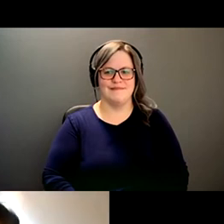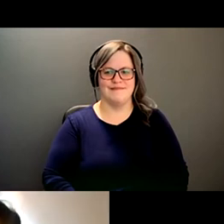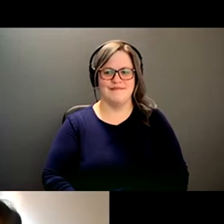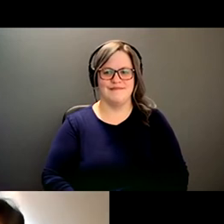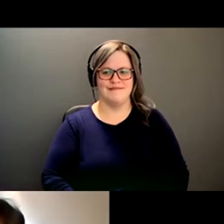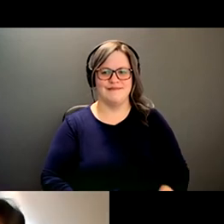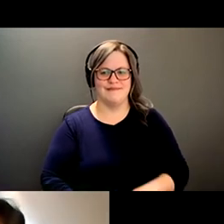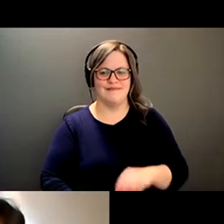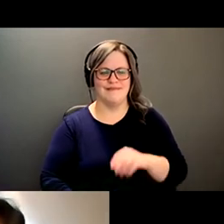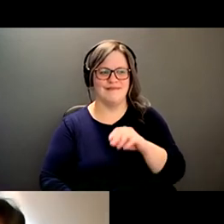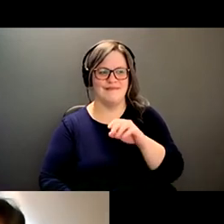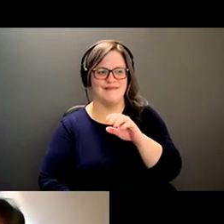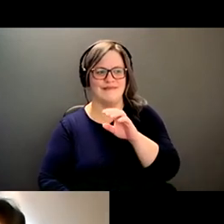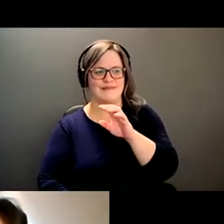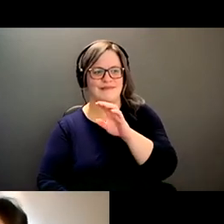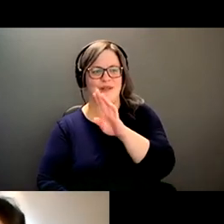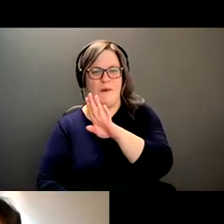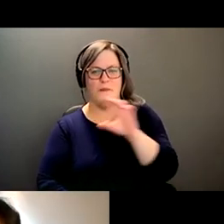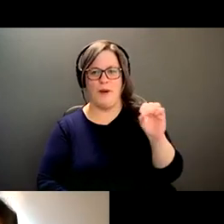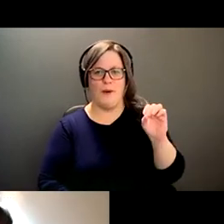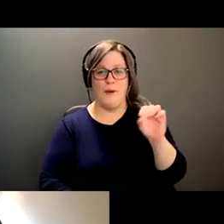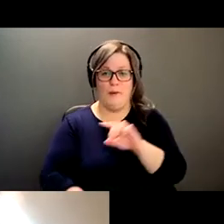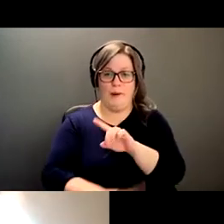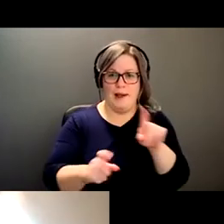Someone want to start?